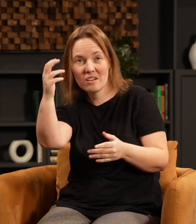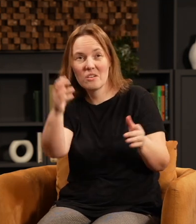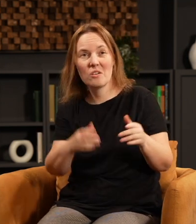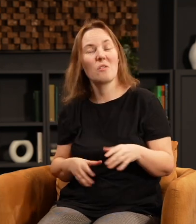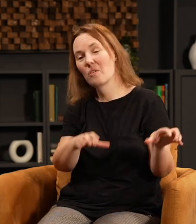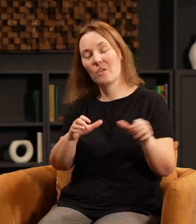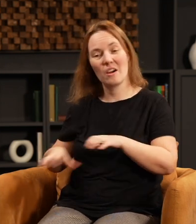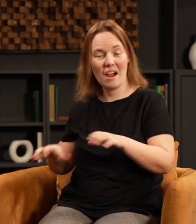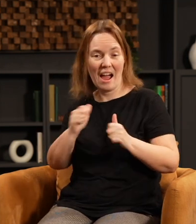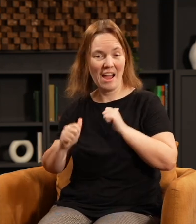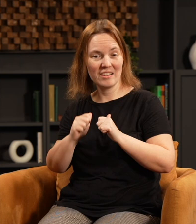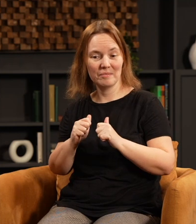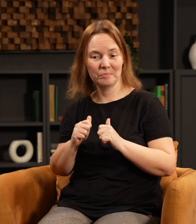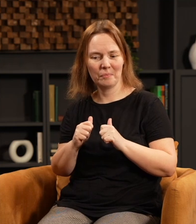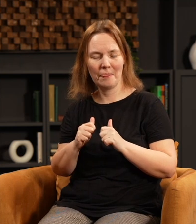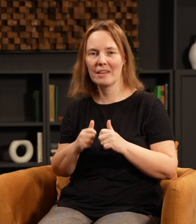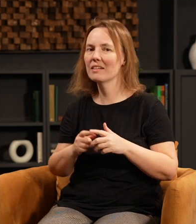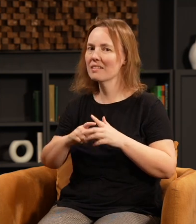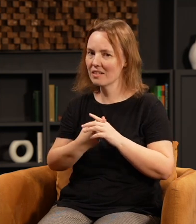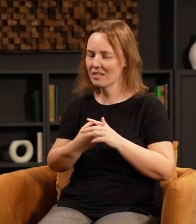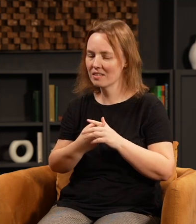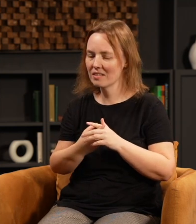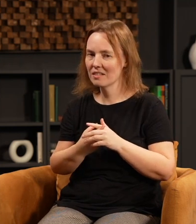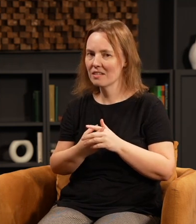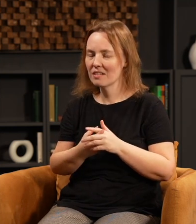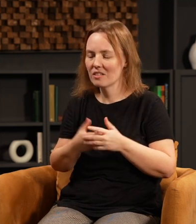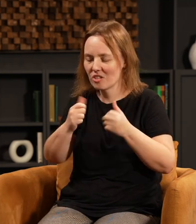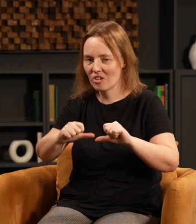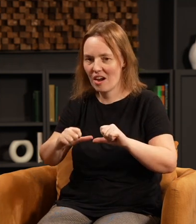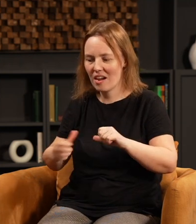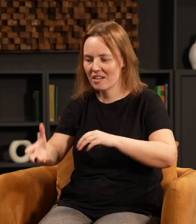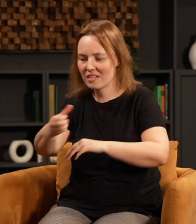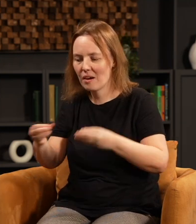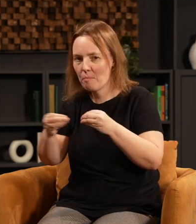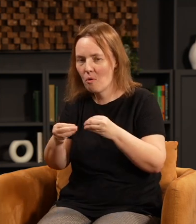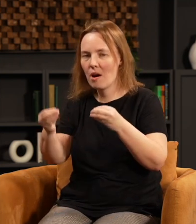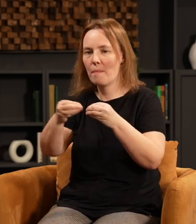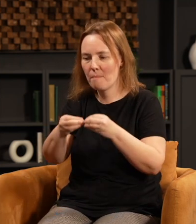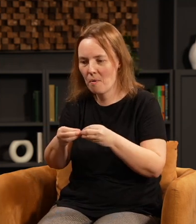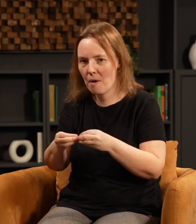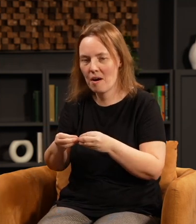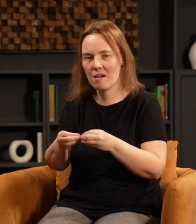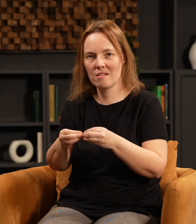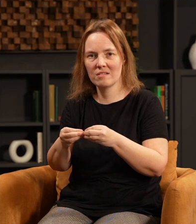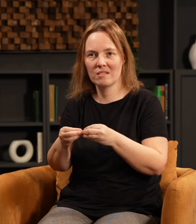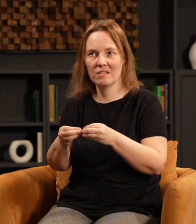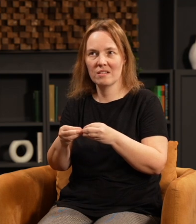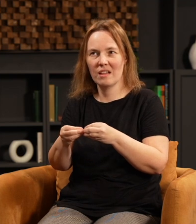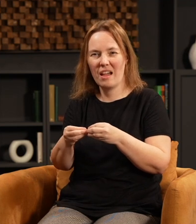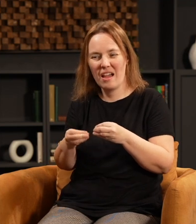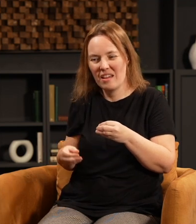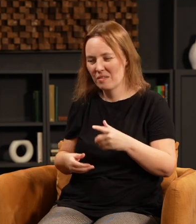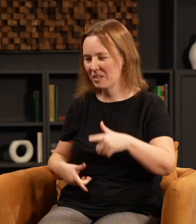behave or the lies to believe, then he will begin to try and take more and more territory, or maybe even, you know, delude us in a way that we allow